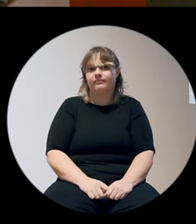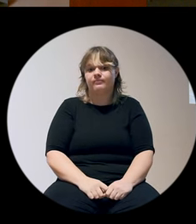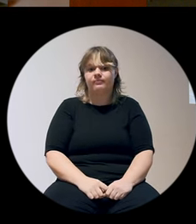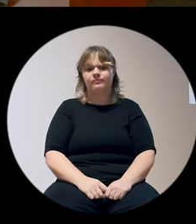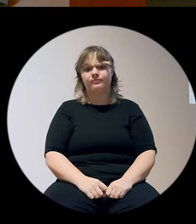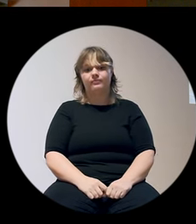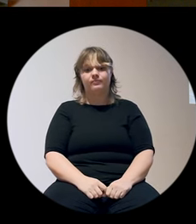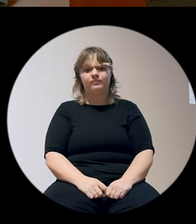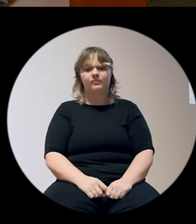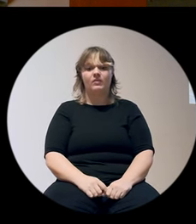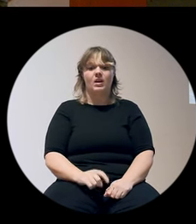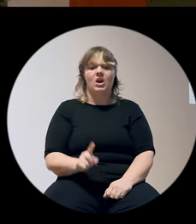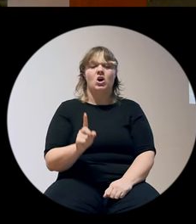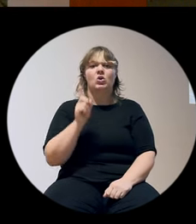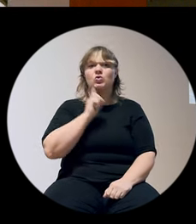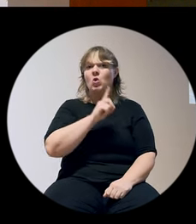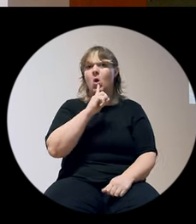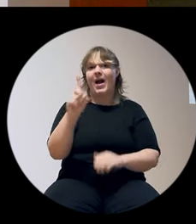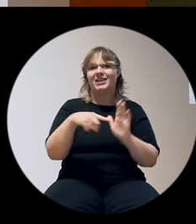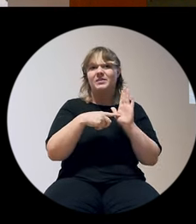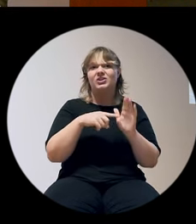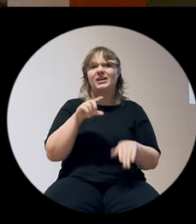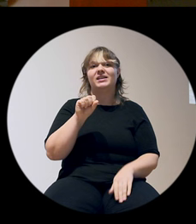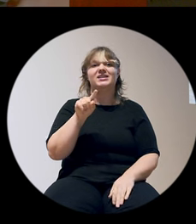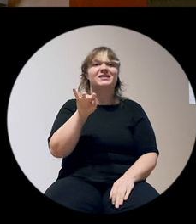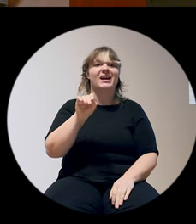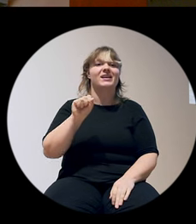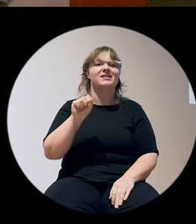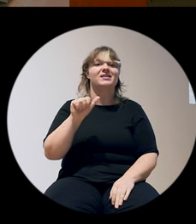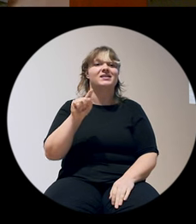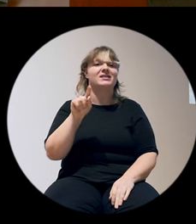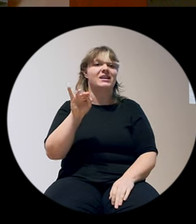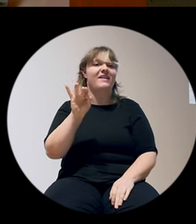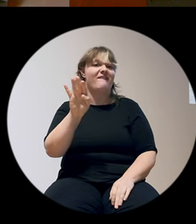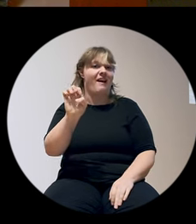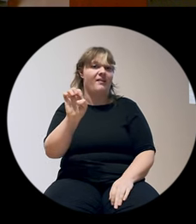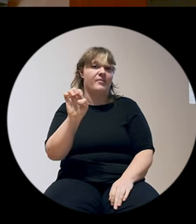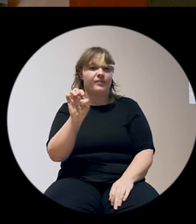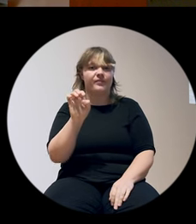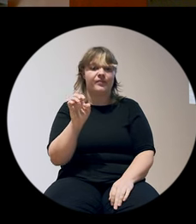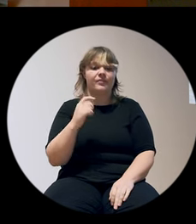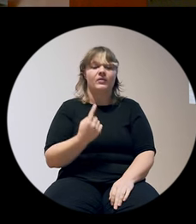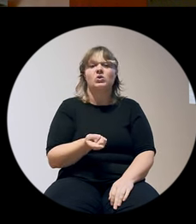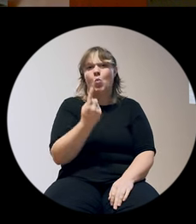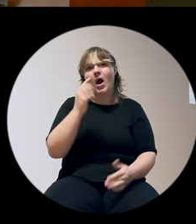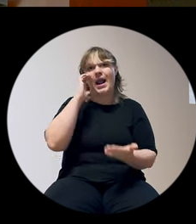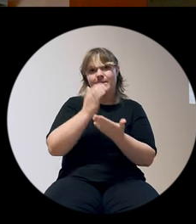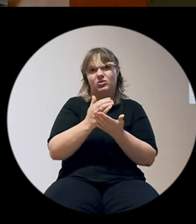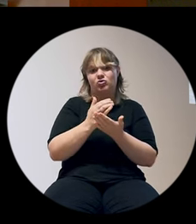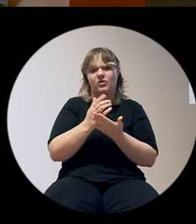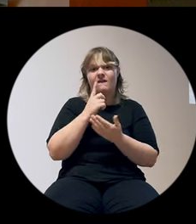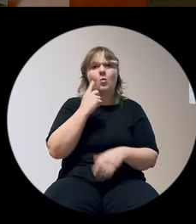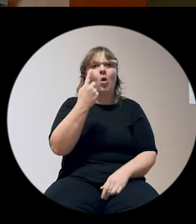I have a solo exhibition at Site Santa Fe that's currently up, and here's one image from